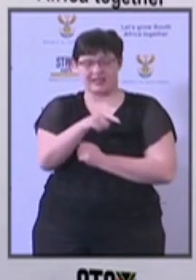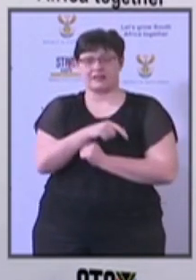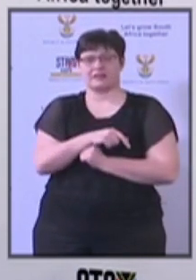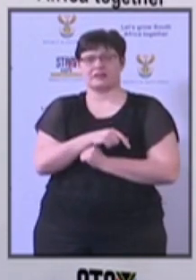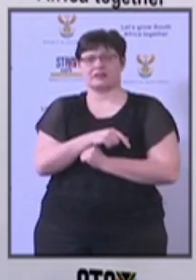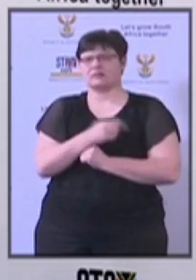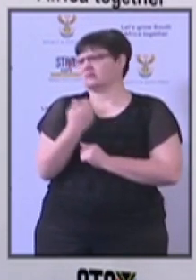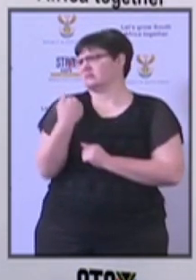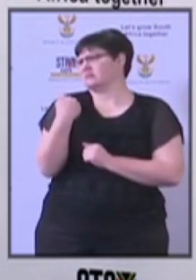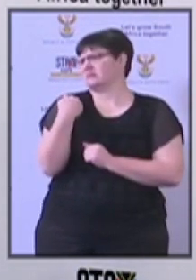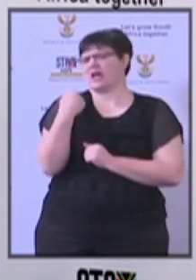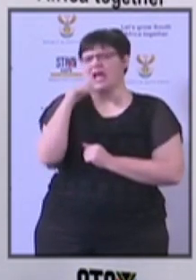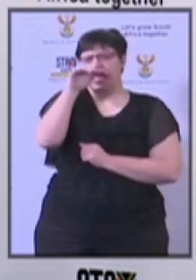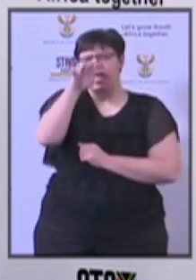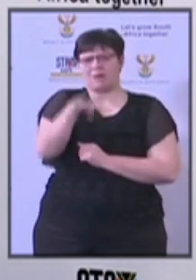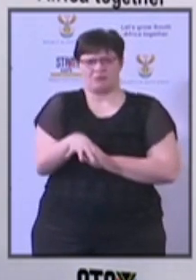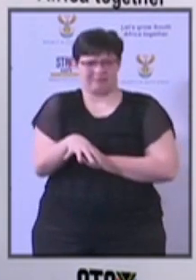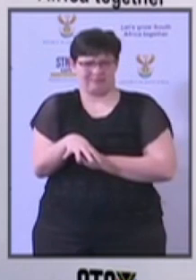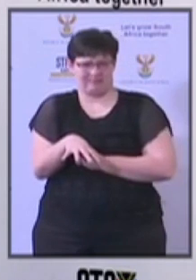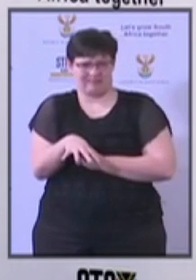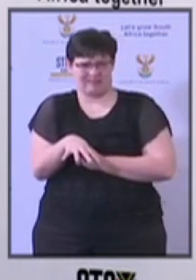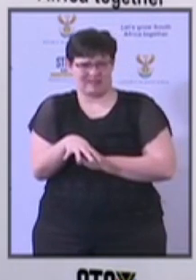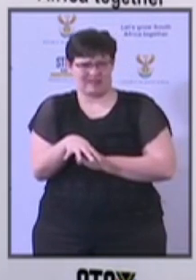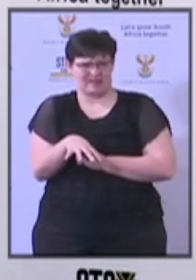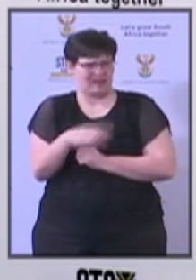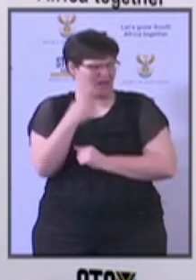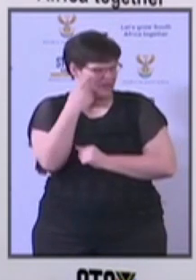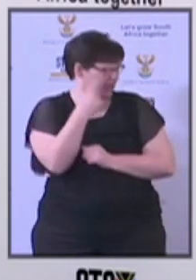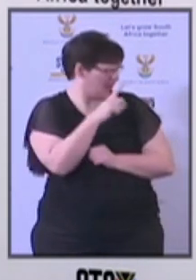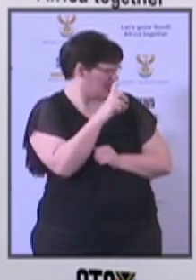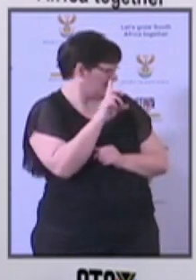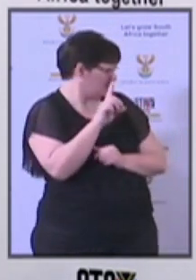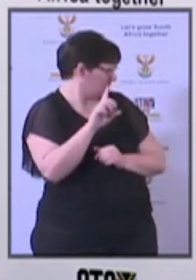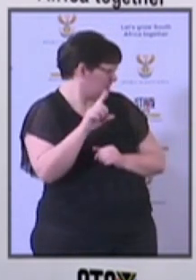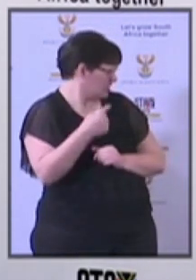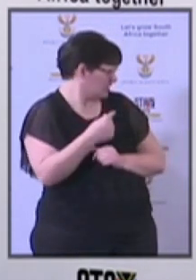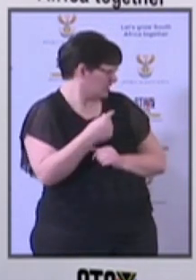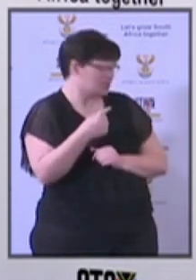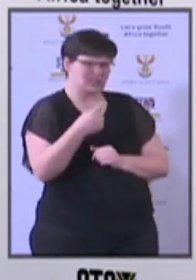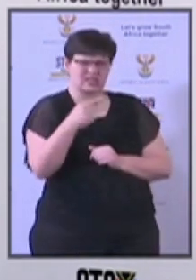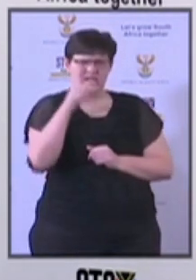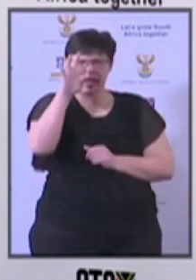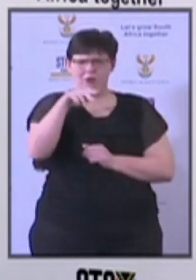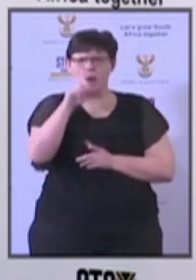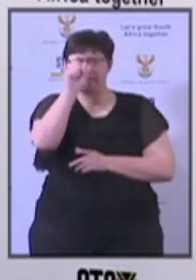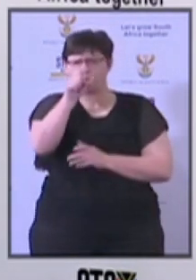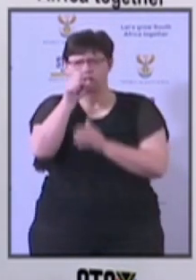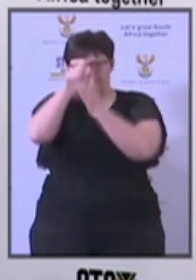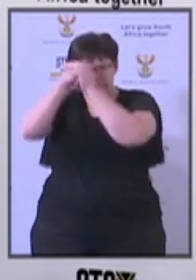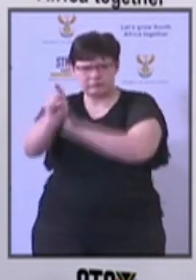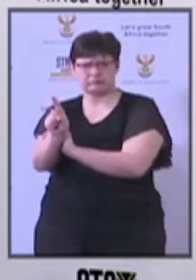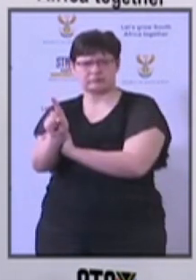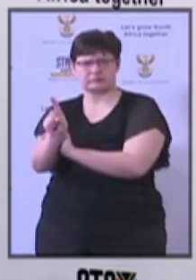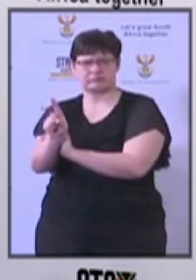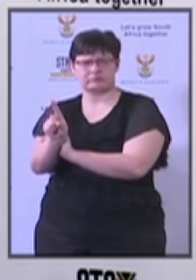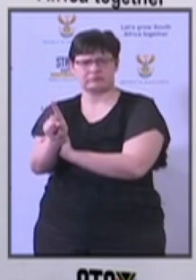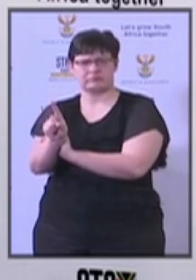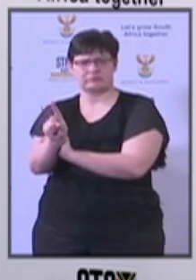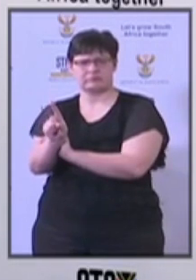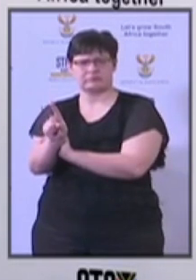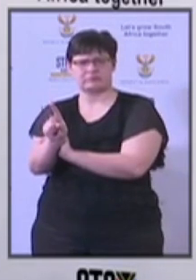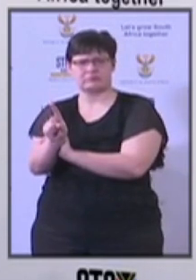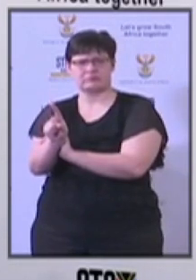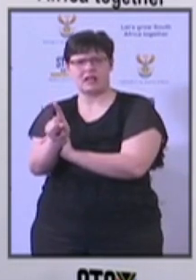sometimes in April, where there was it April, DG, where there was an escape and sort